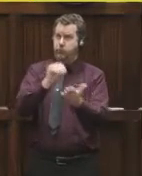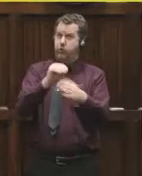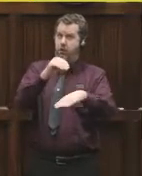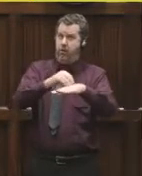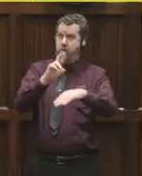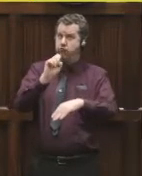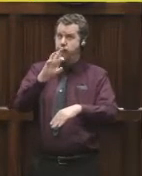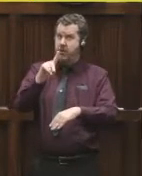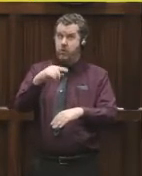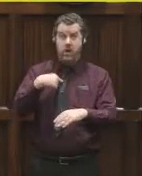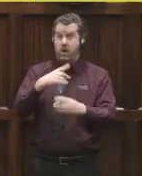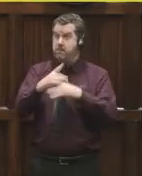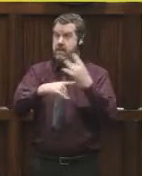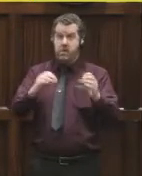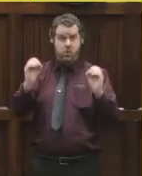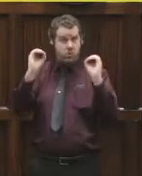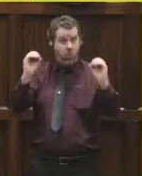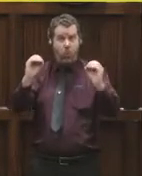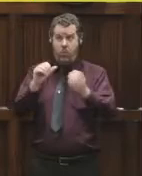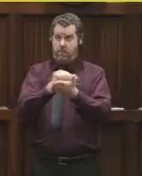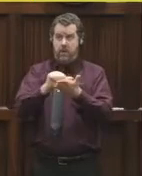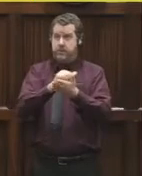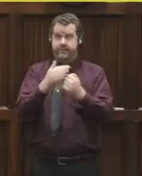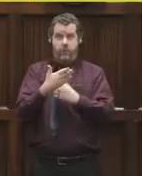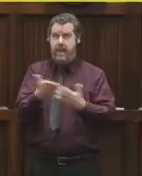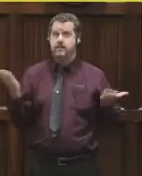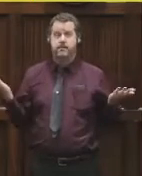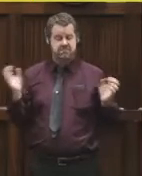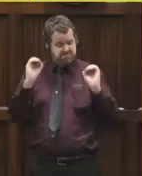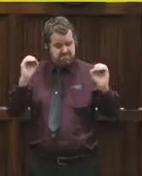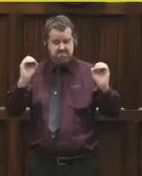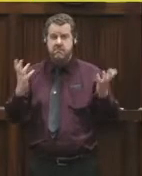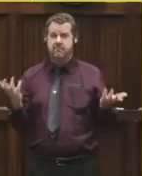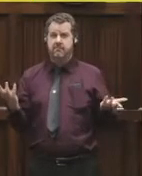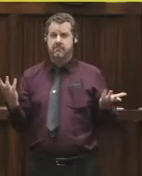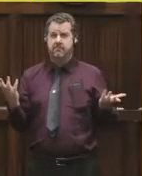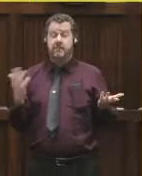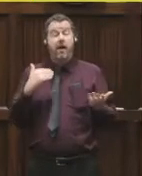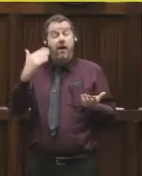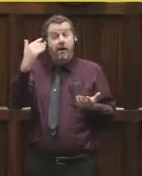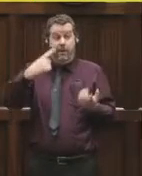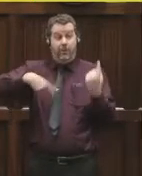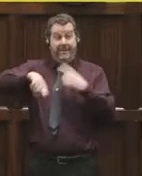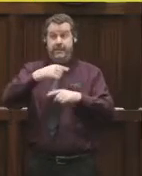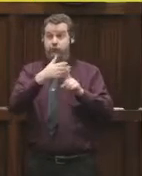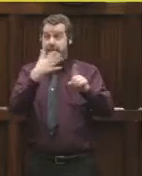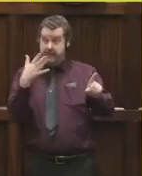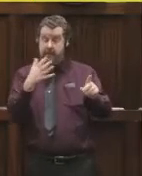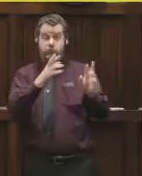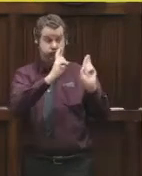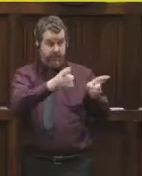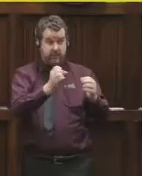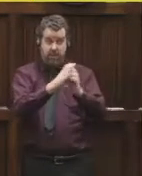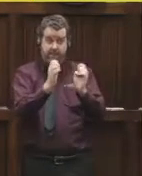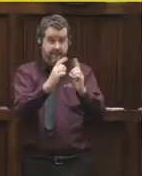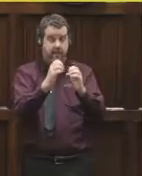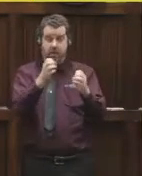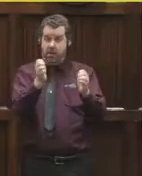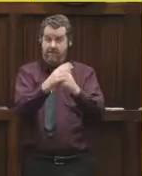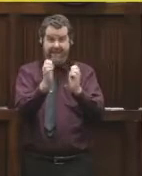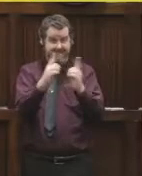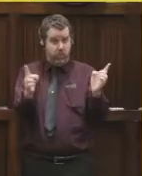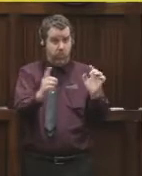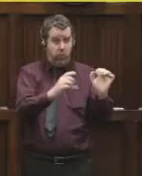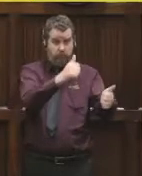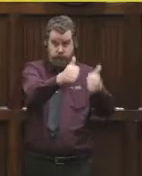make absolutely no apologies for that whatsoever, because while recognising the rights of everybody in this